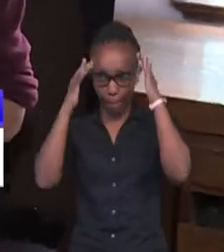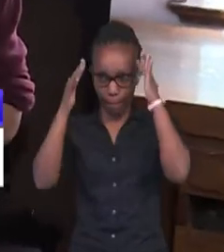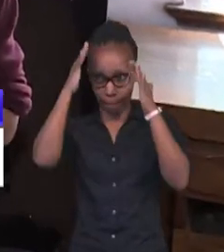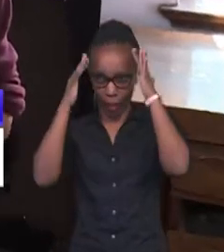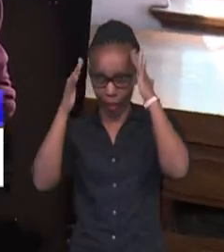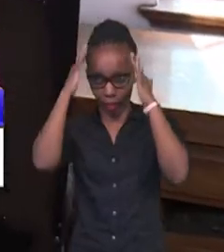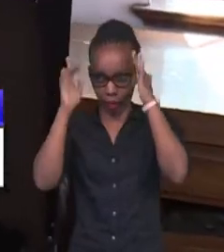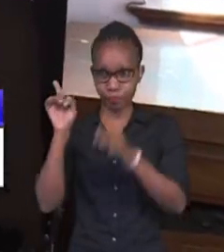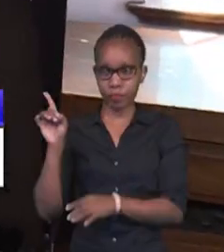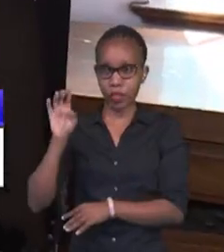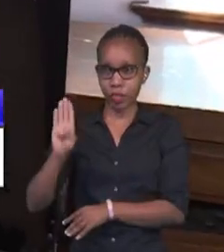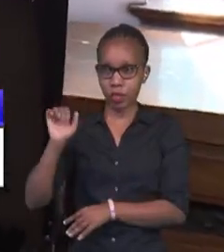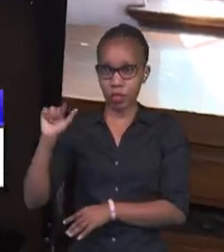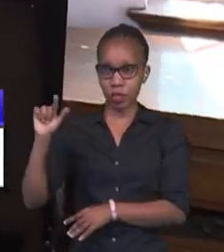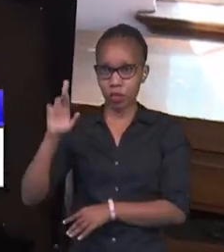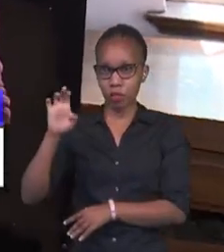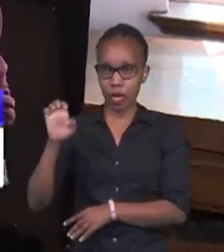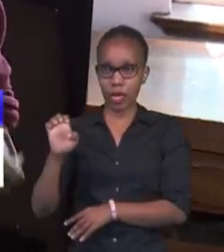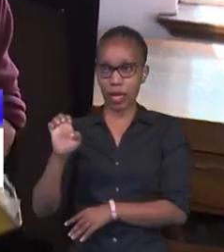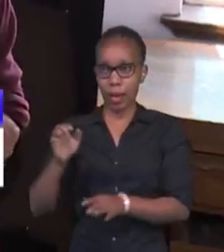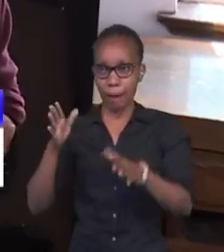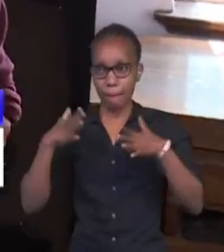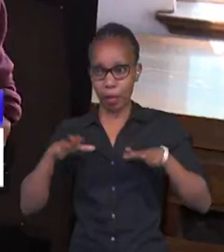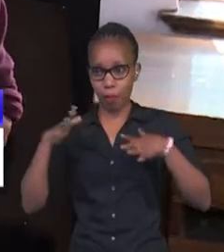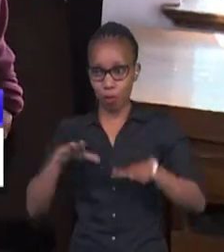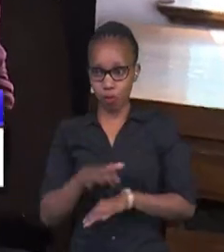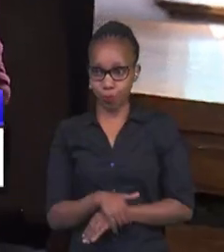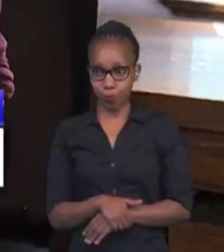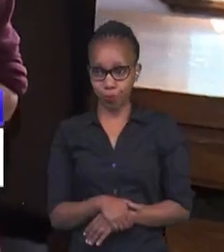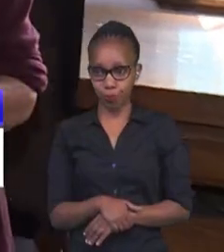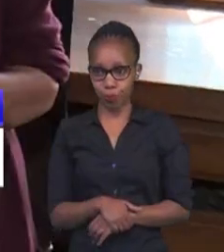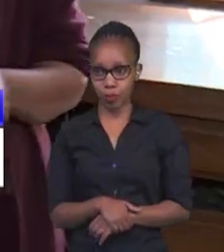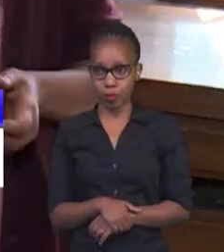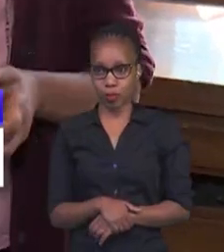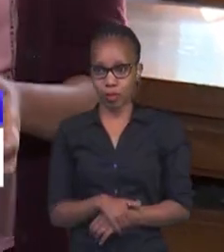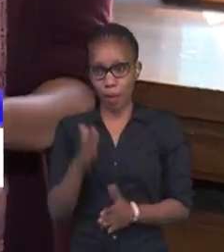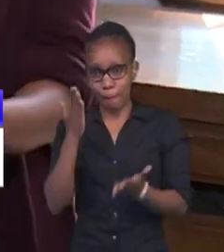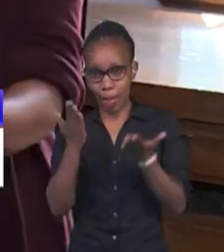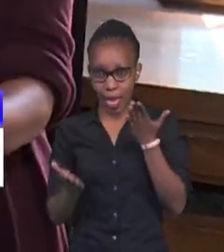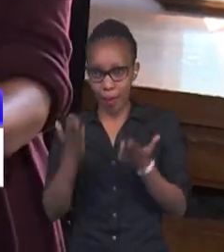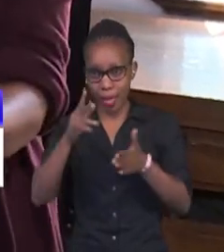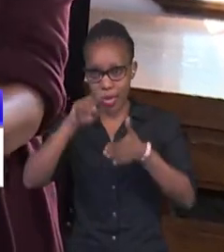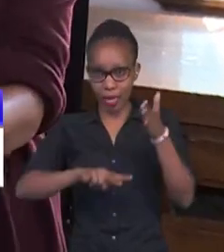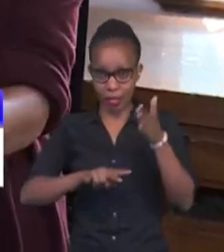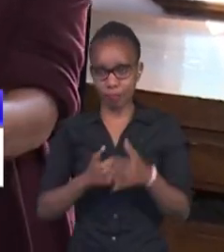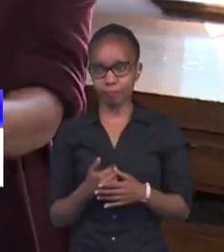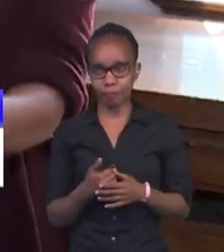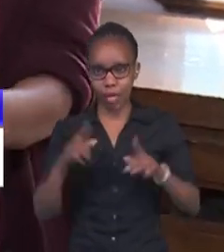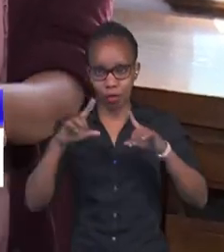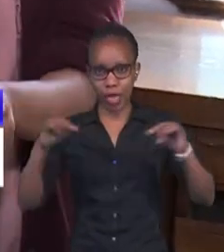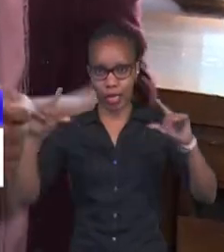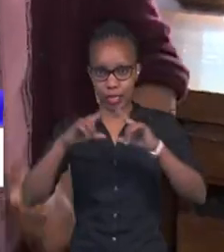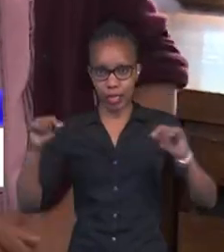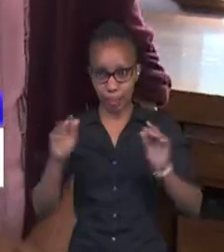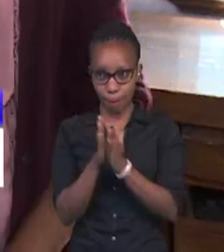Bagre people by Jack Goody. So just to maybe read a line or two in the book.